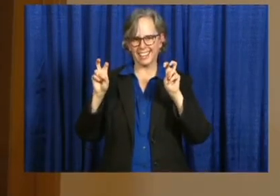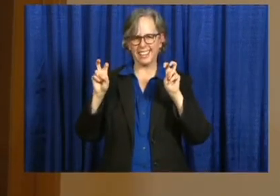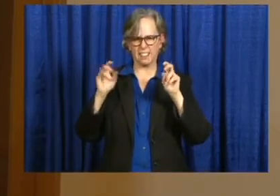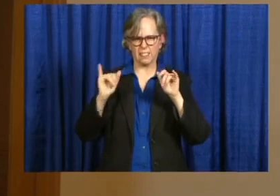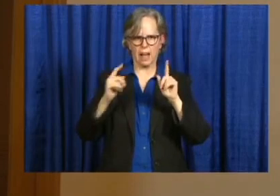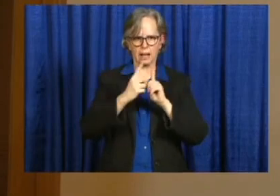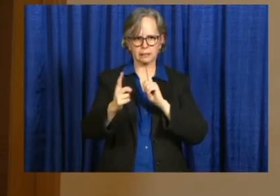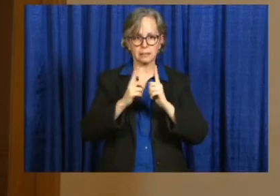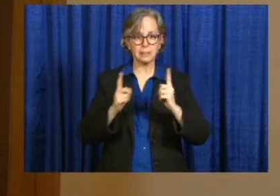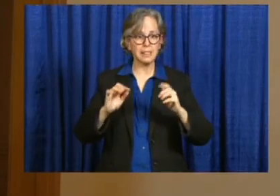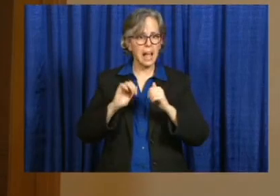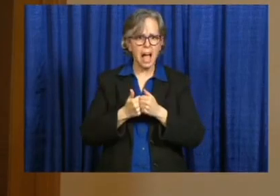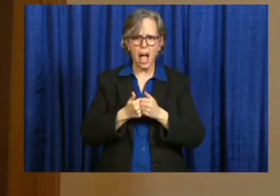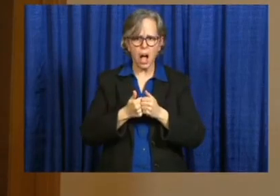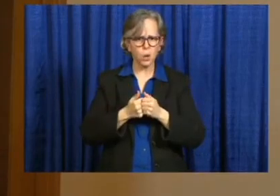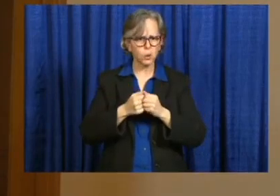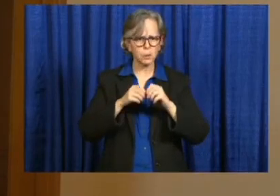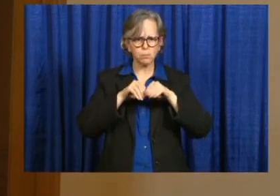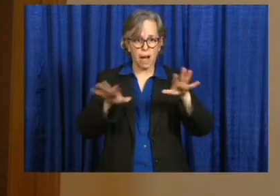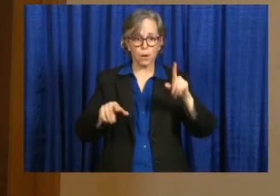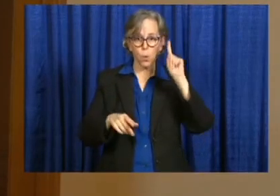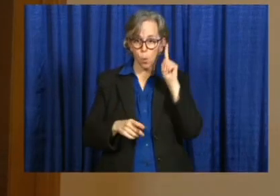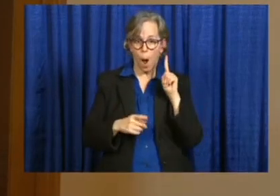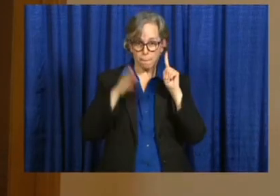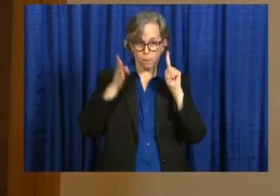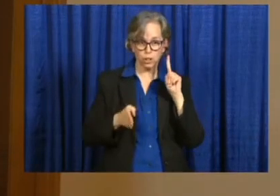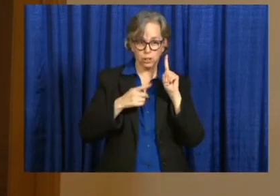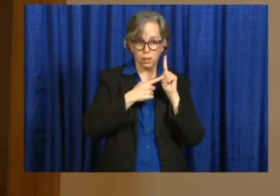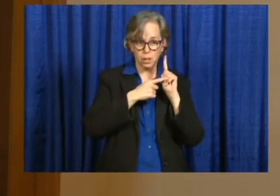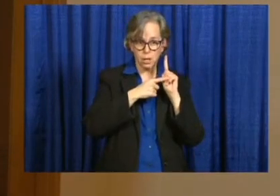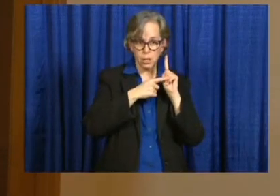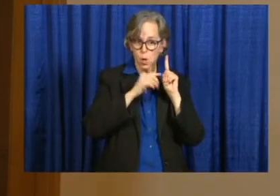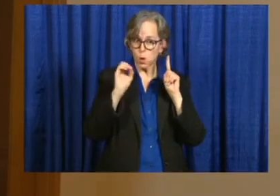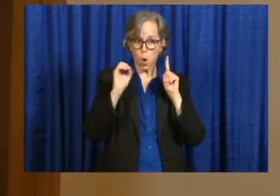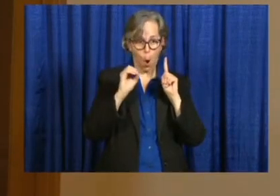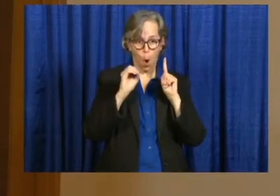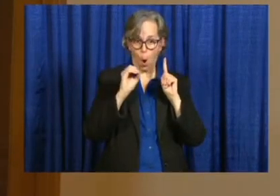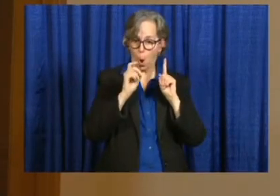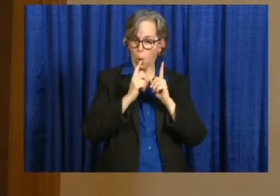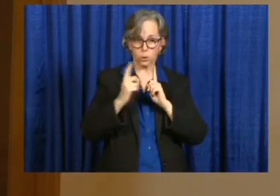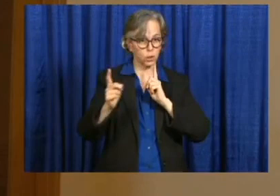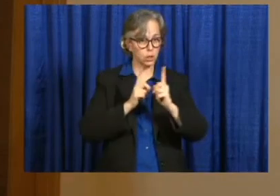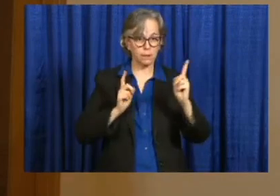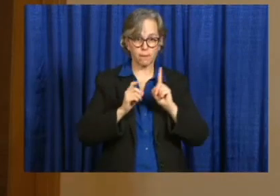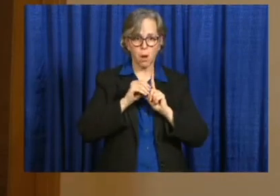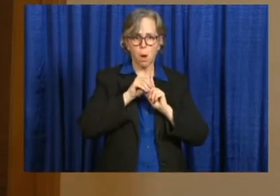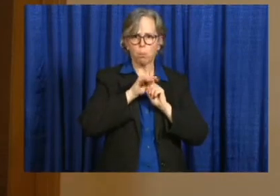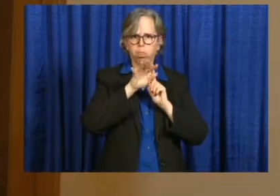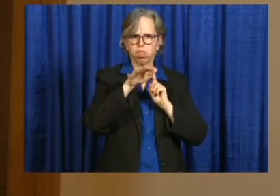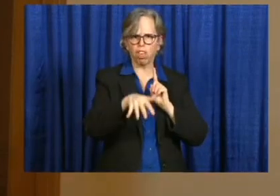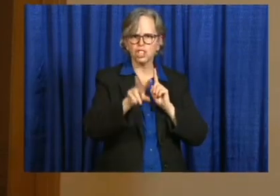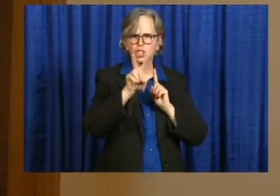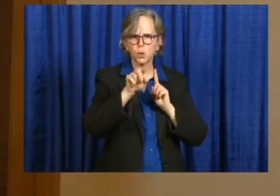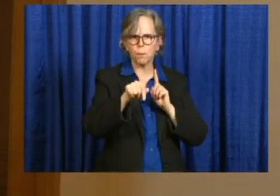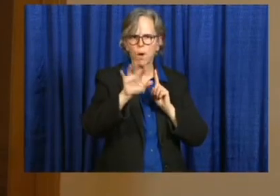difference of one person, what they infect 2.5 people in 5 days, and you get to 406, and that doubles